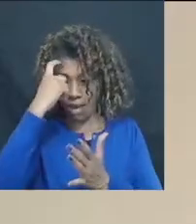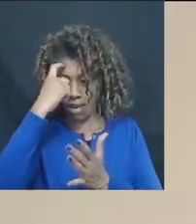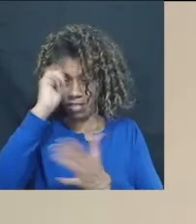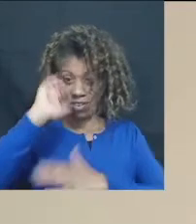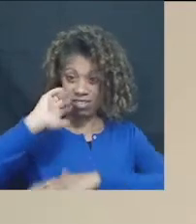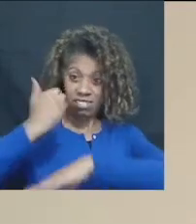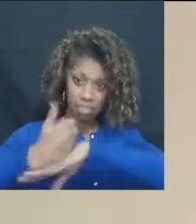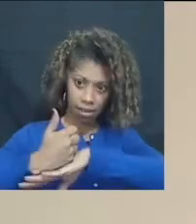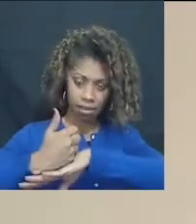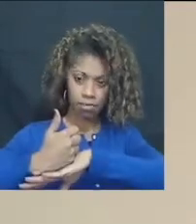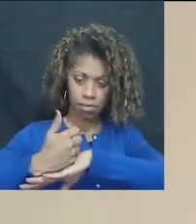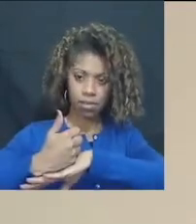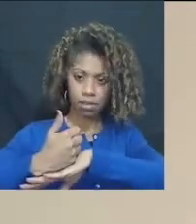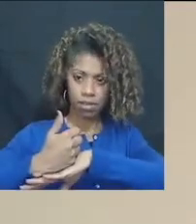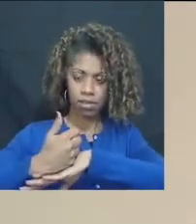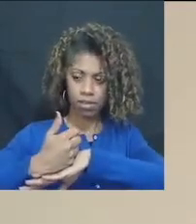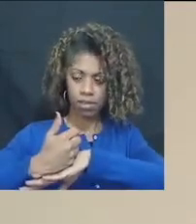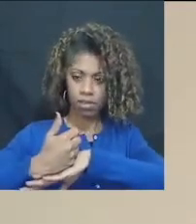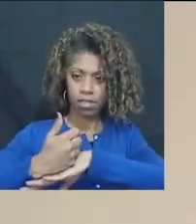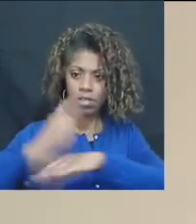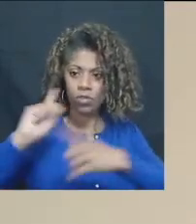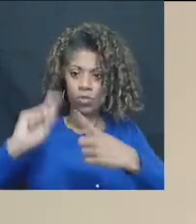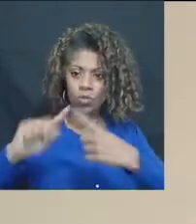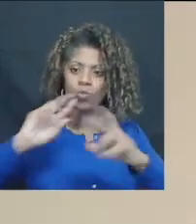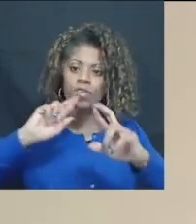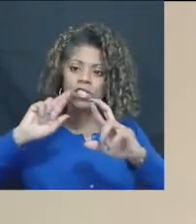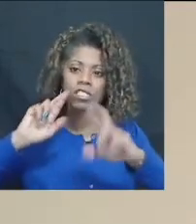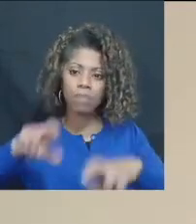threats. And